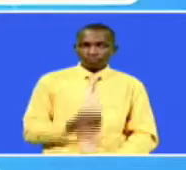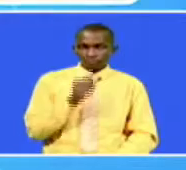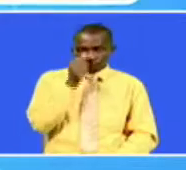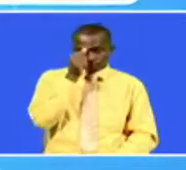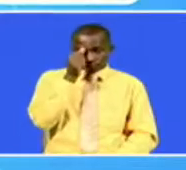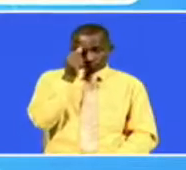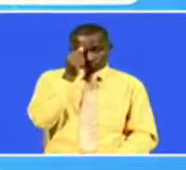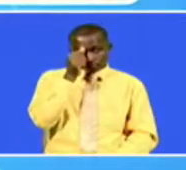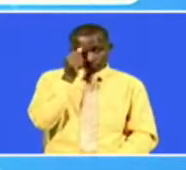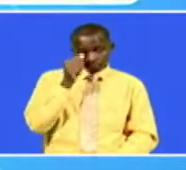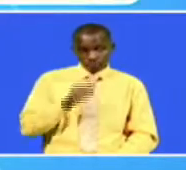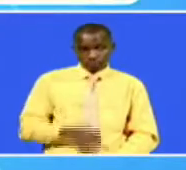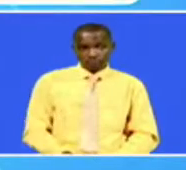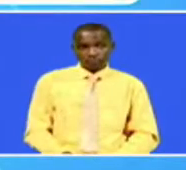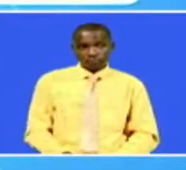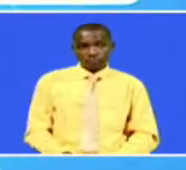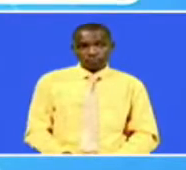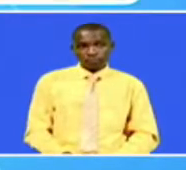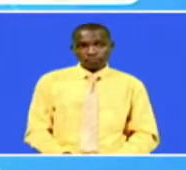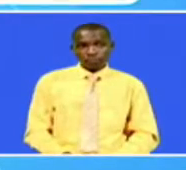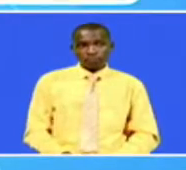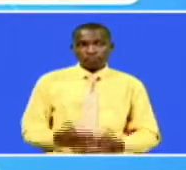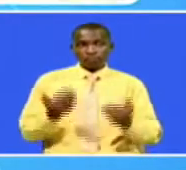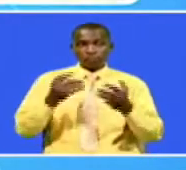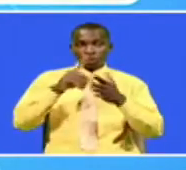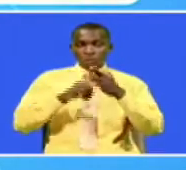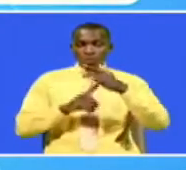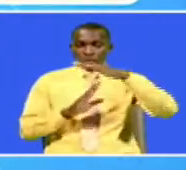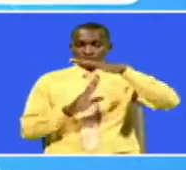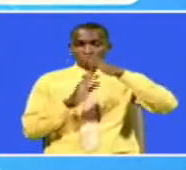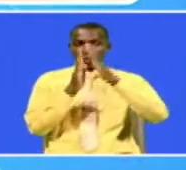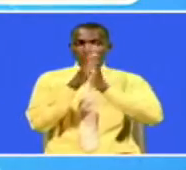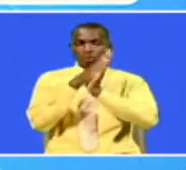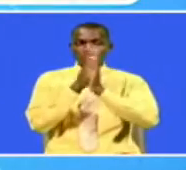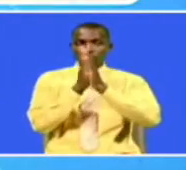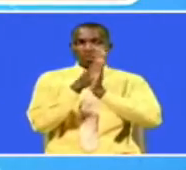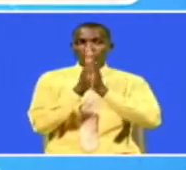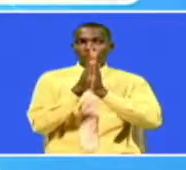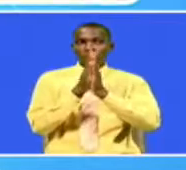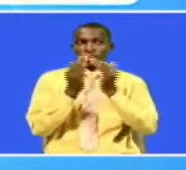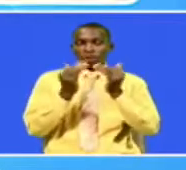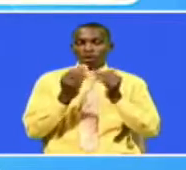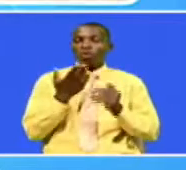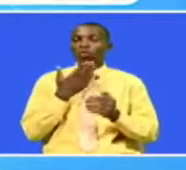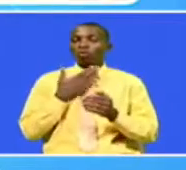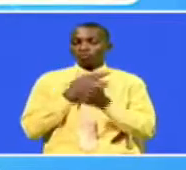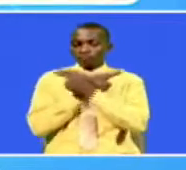All right, so far you're up to date with what has made the headlines for the better part of the day. Allow